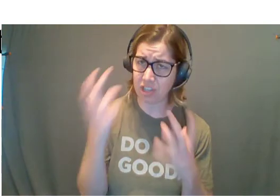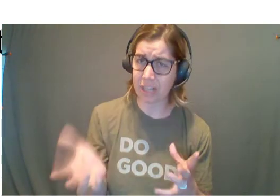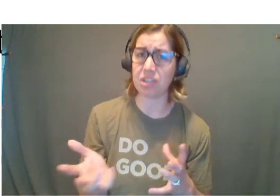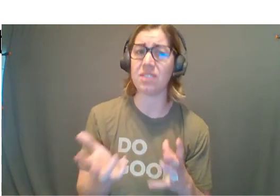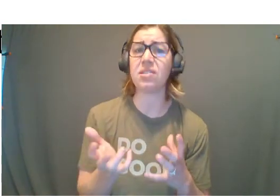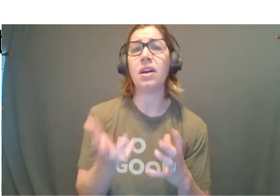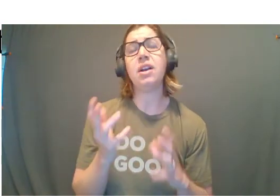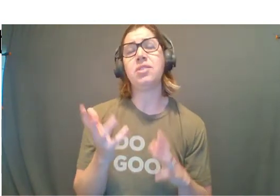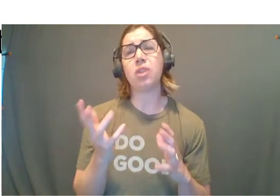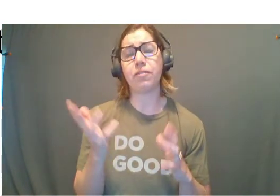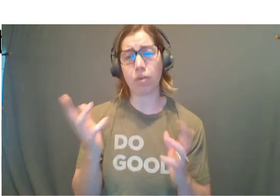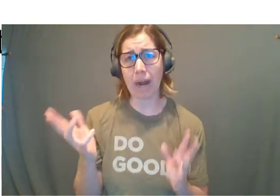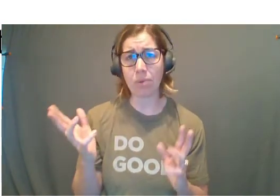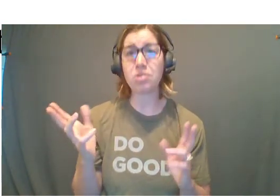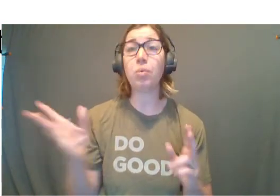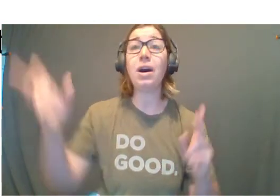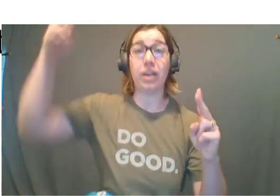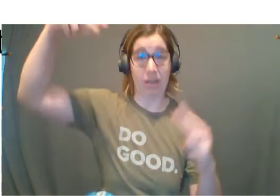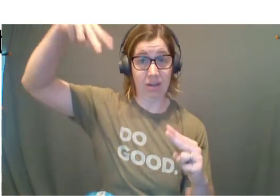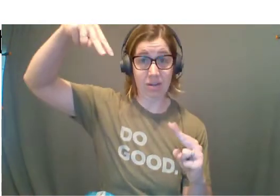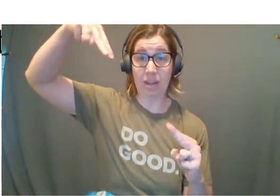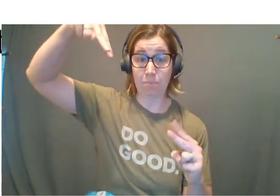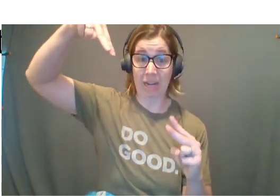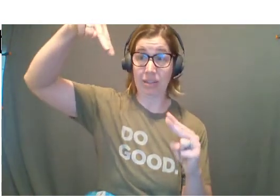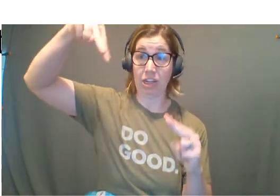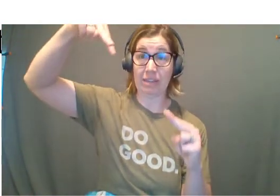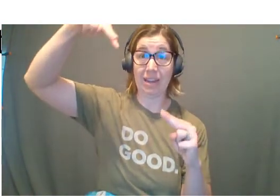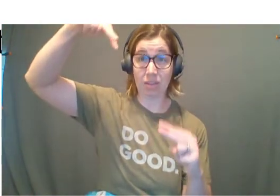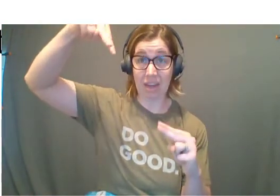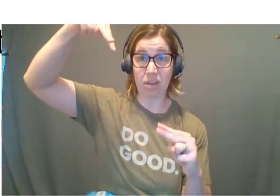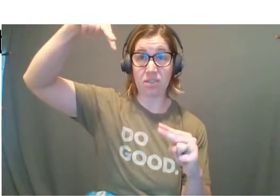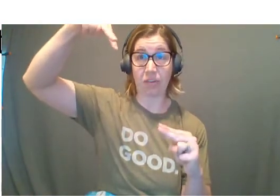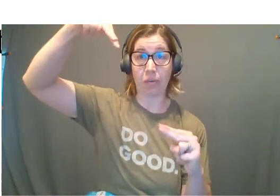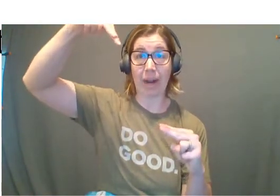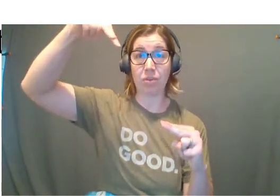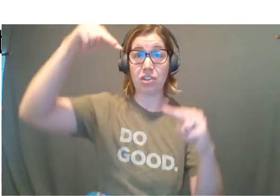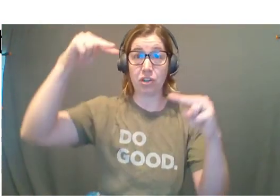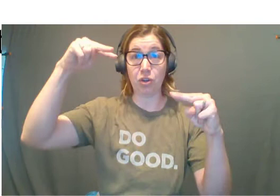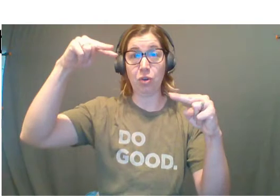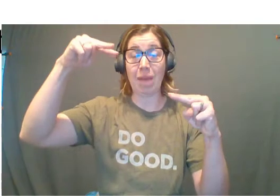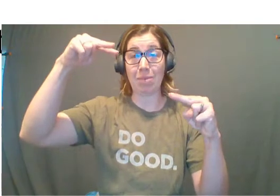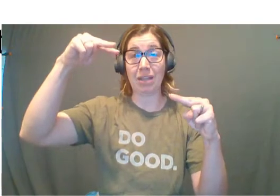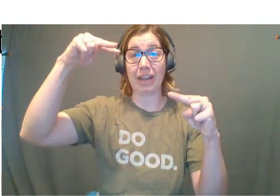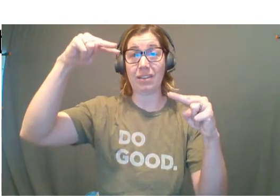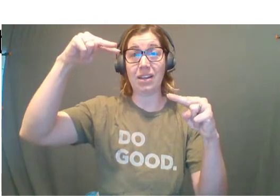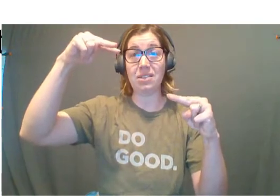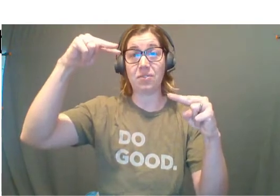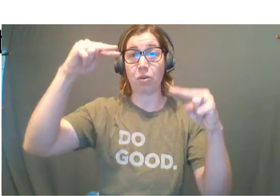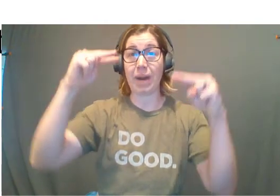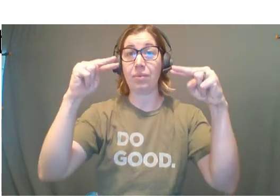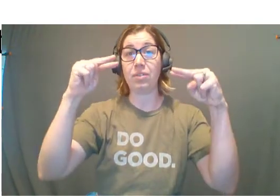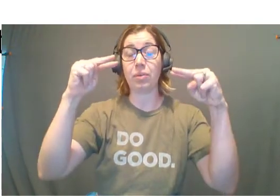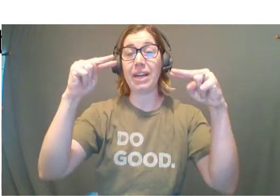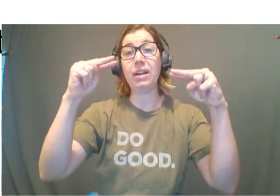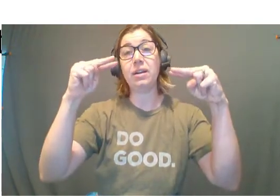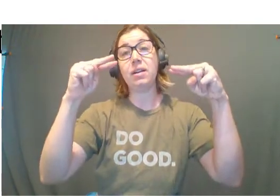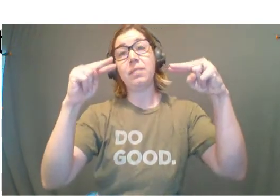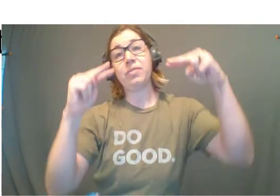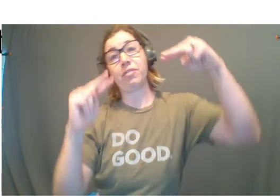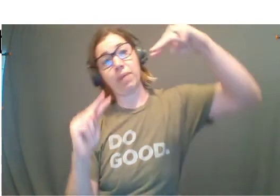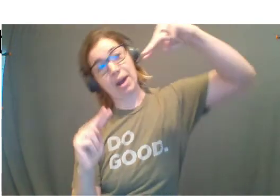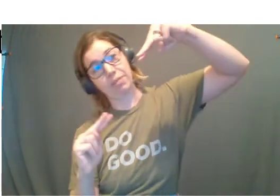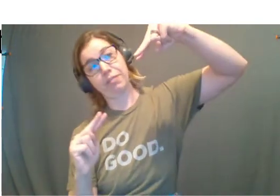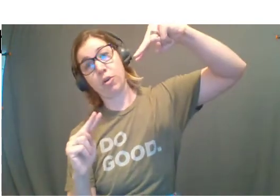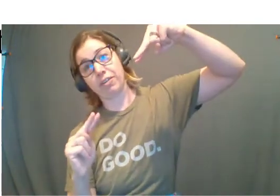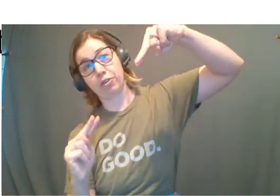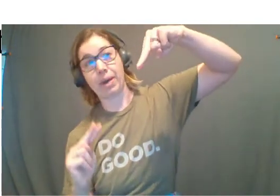age changes. So for round one, it might look like this. For round two, maybe like this. For round three,